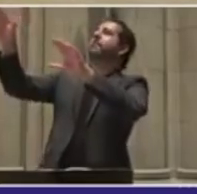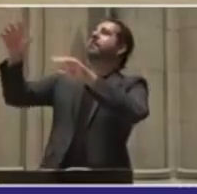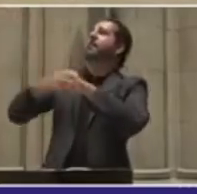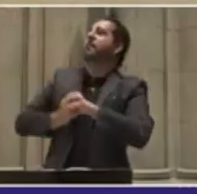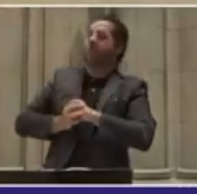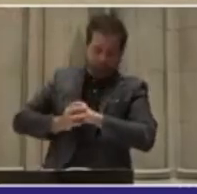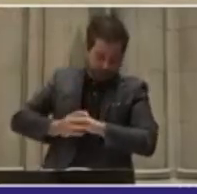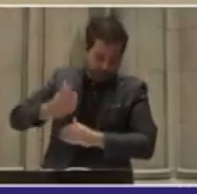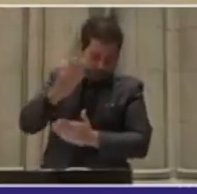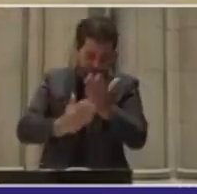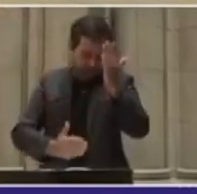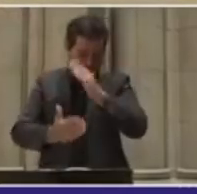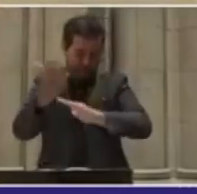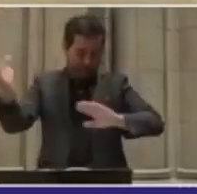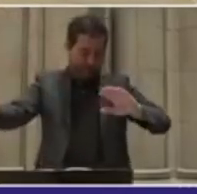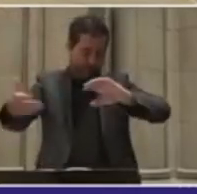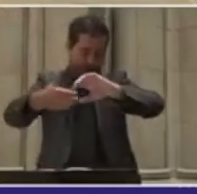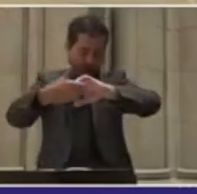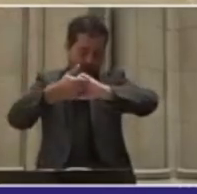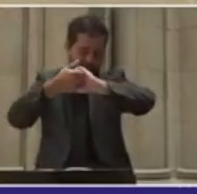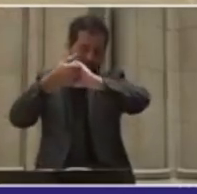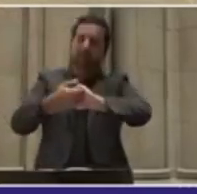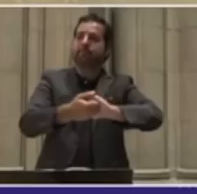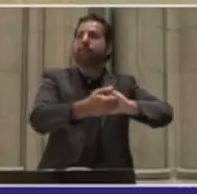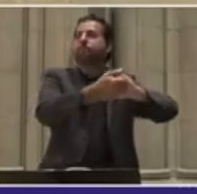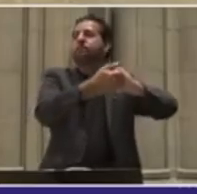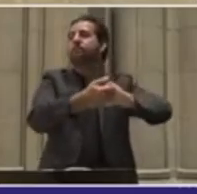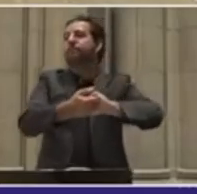Lord. Hold my hand.